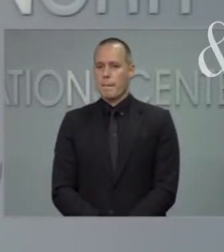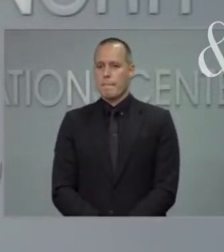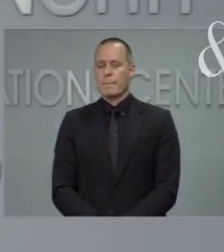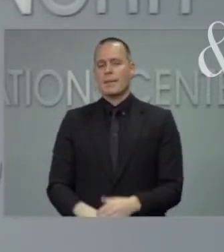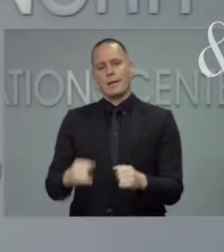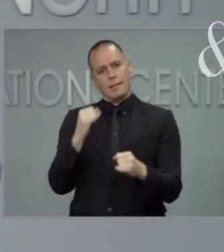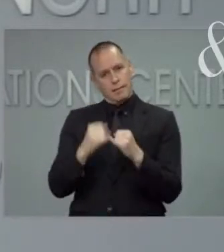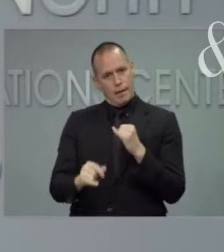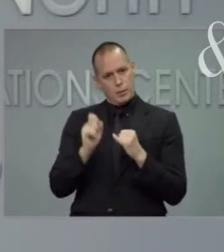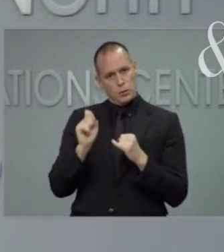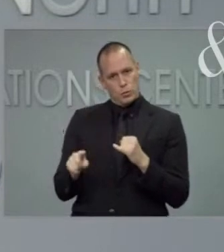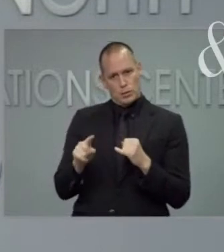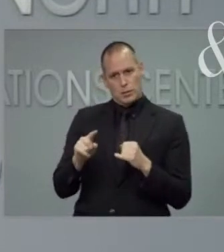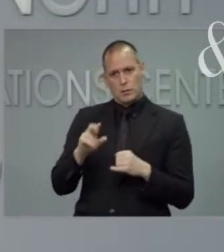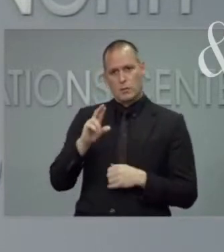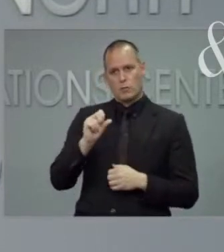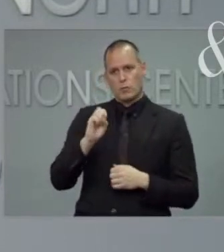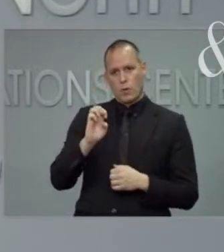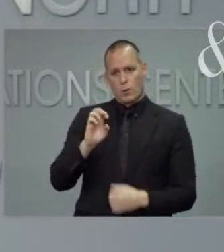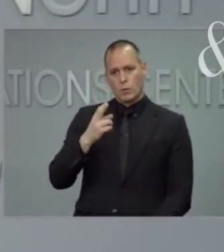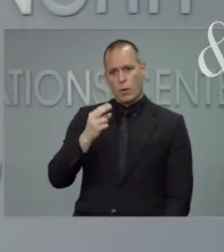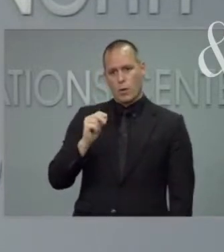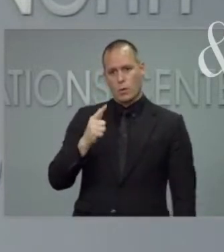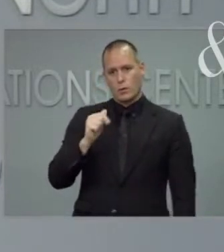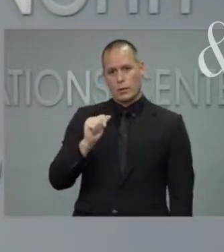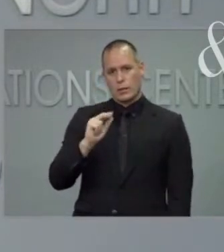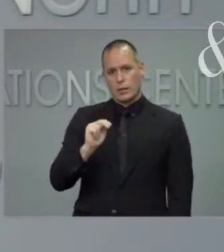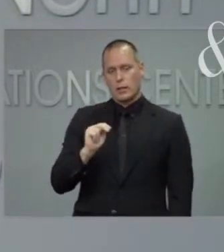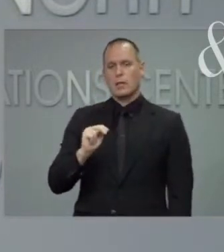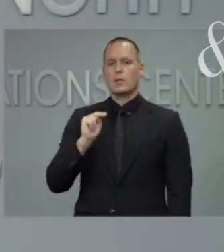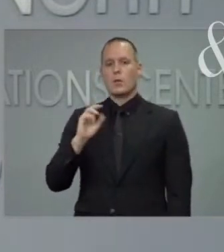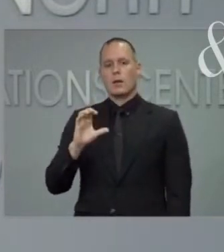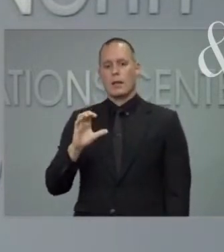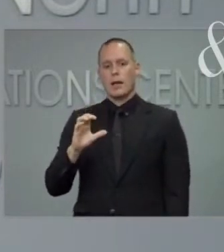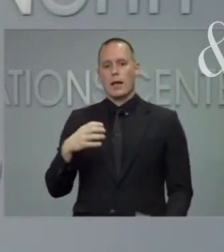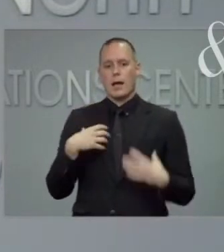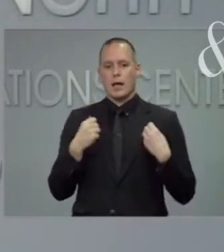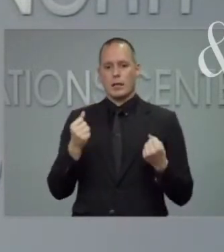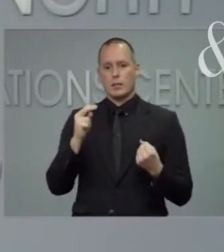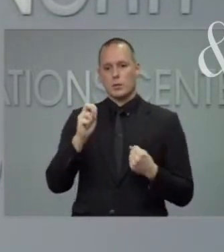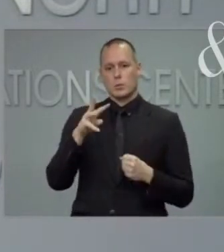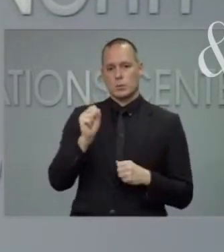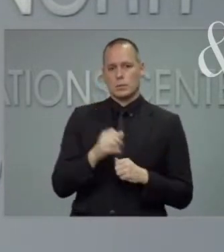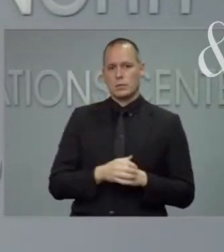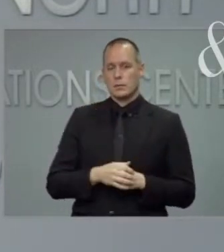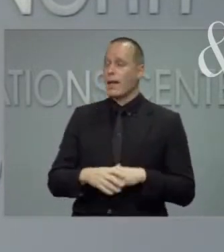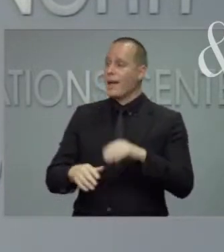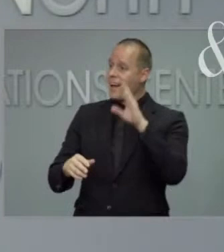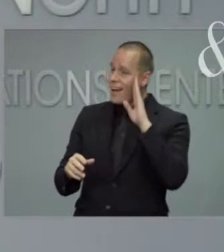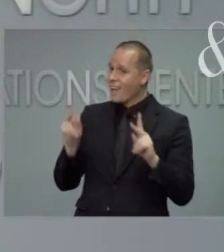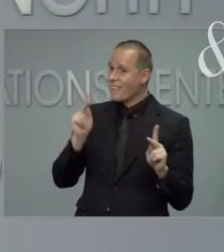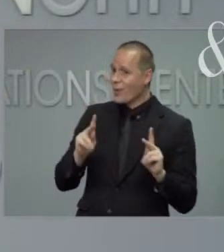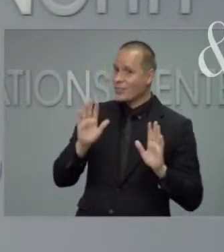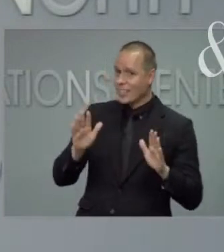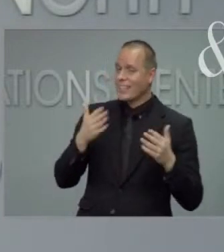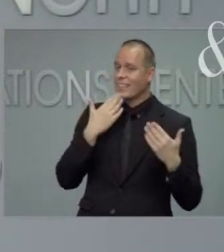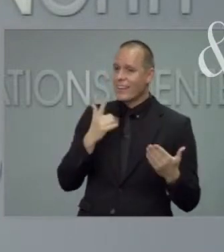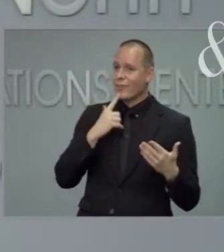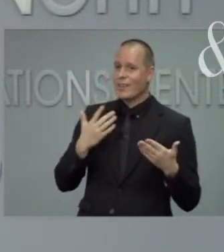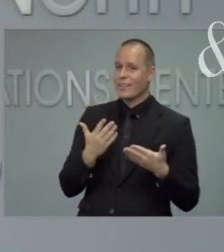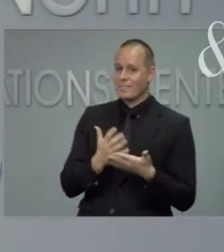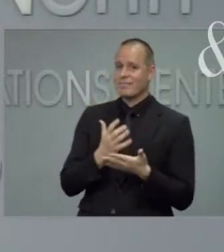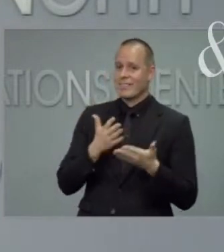Our final question today will be from Rose Hoban with North Carolina Health News. Hi, folks. Thank you for taking my